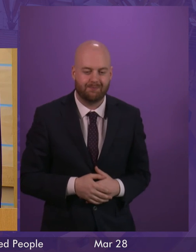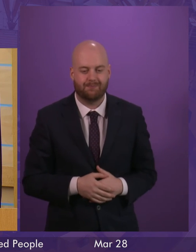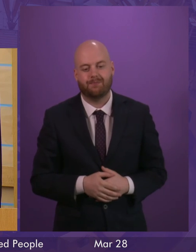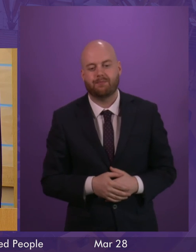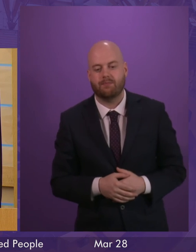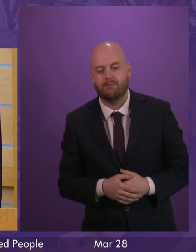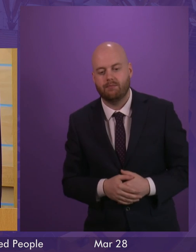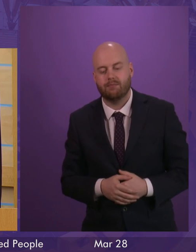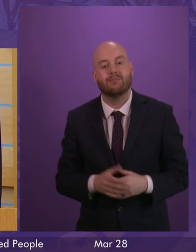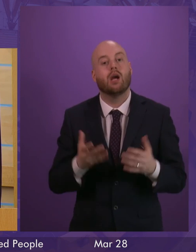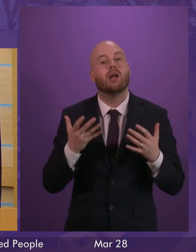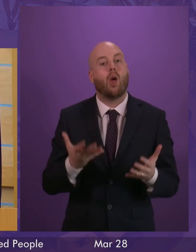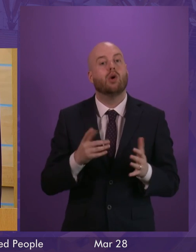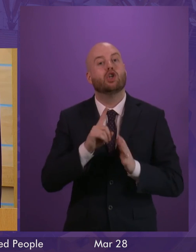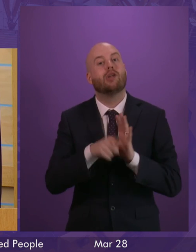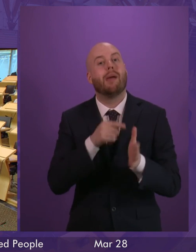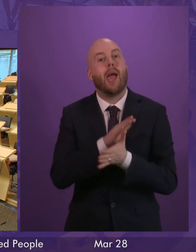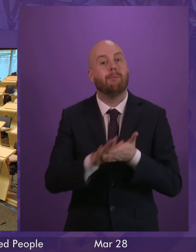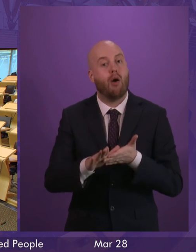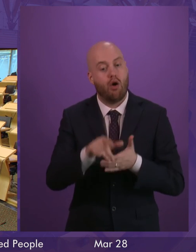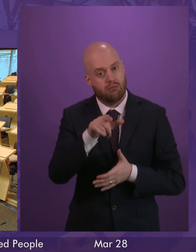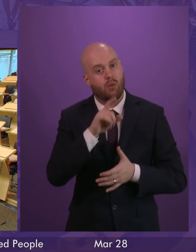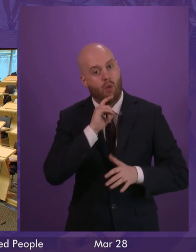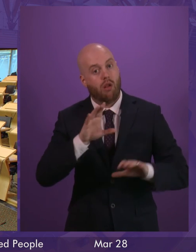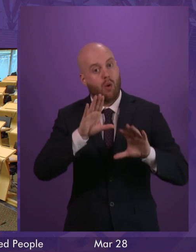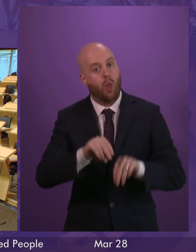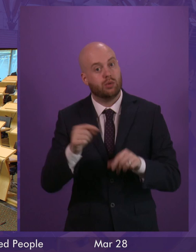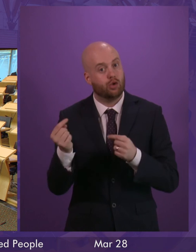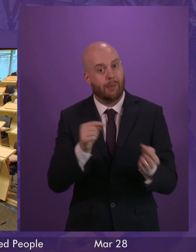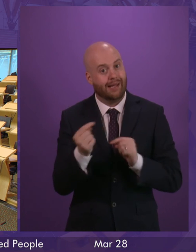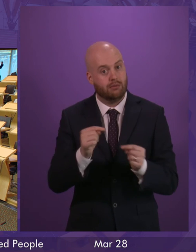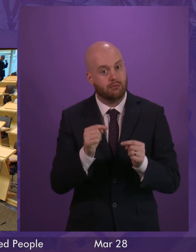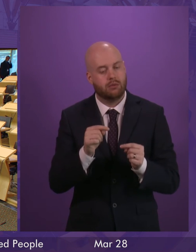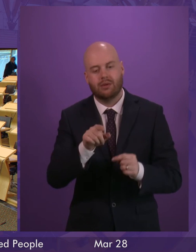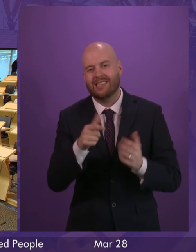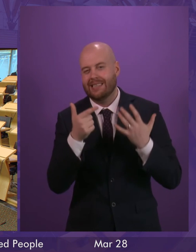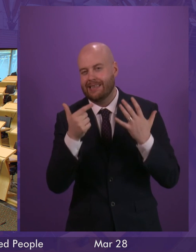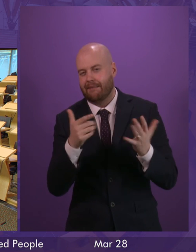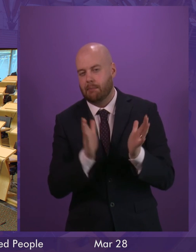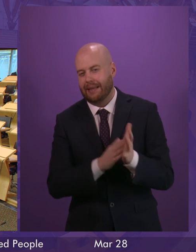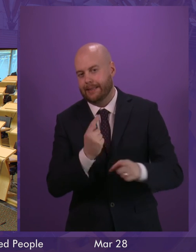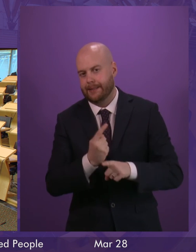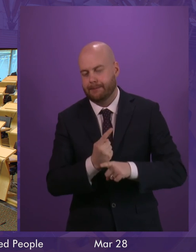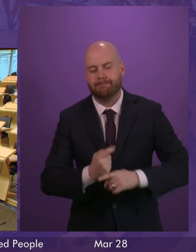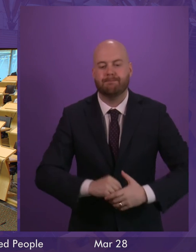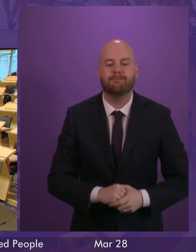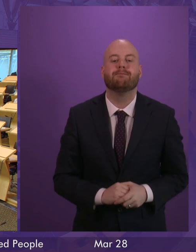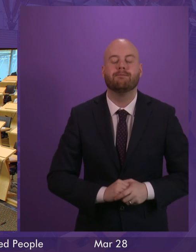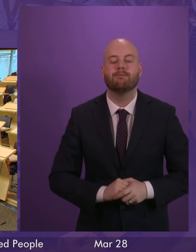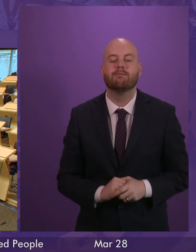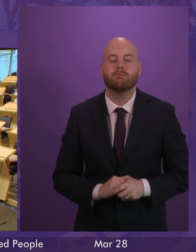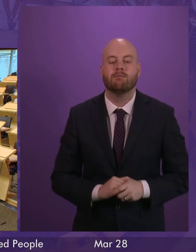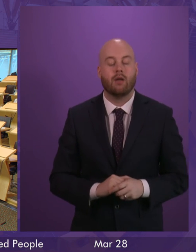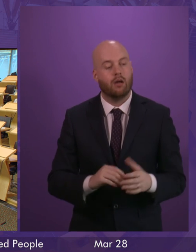I now call Jamie Hepburn to close this debate. Seven minutes would be most useful, if you could please. very much.